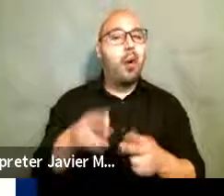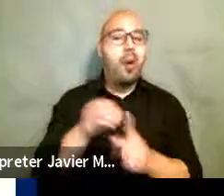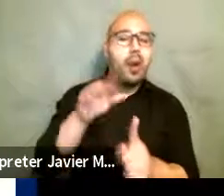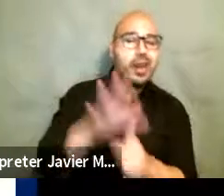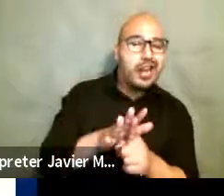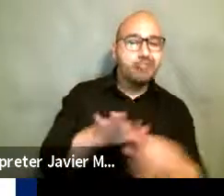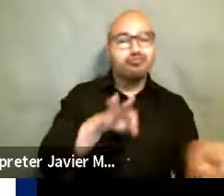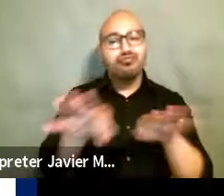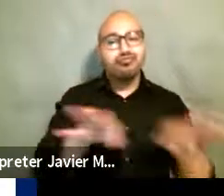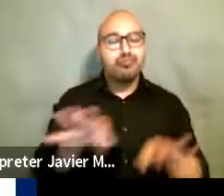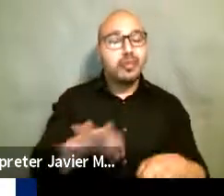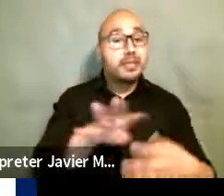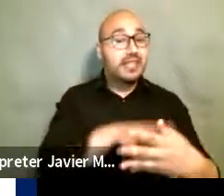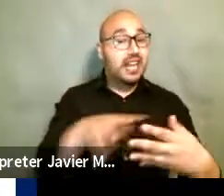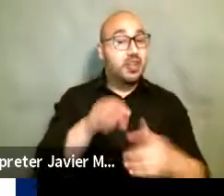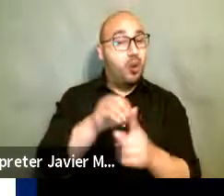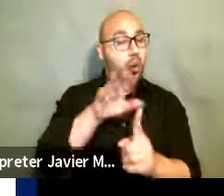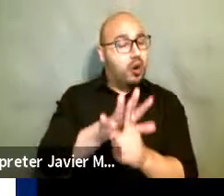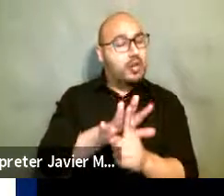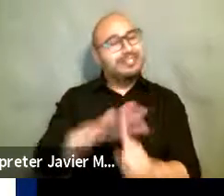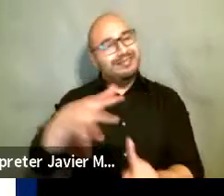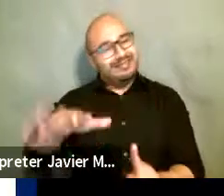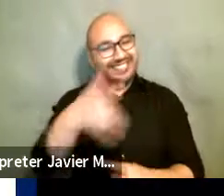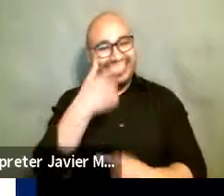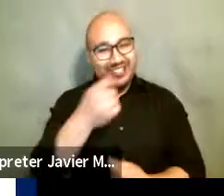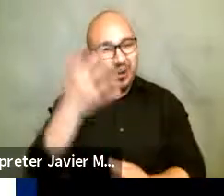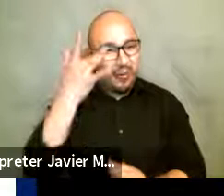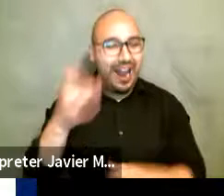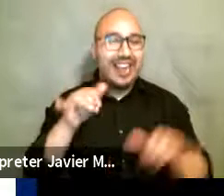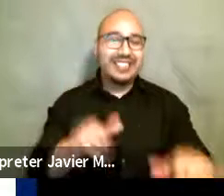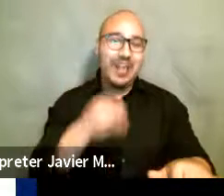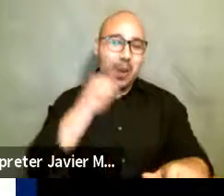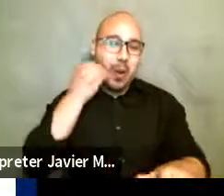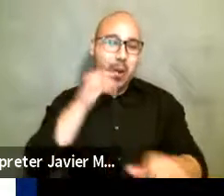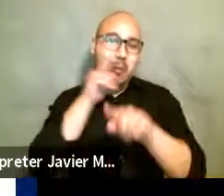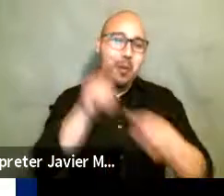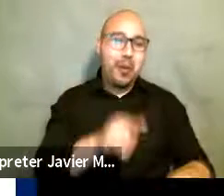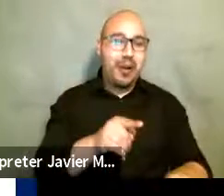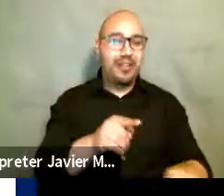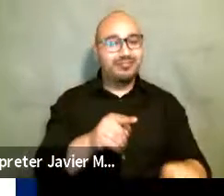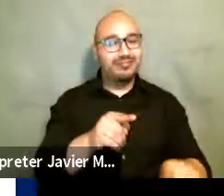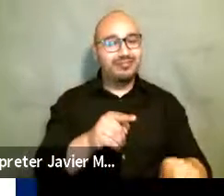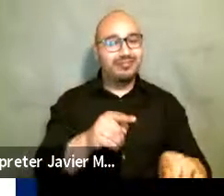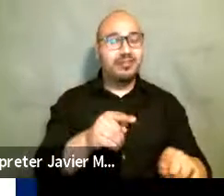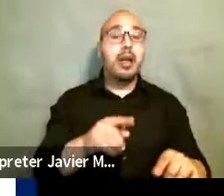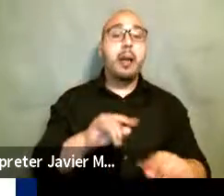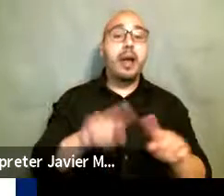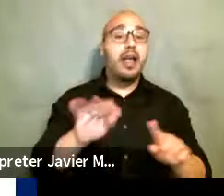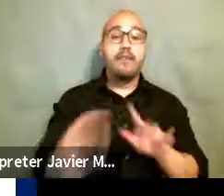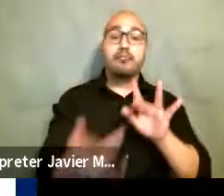orientation. Scheduling those has been a little interesting because of the stay-at-home orders, but if you reach out to me directly, I